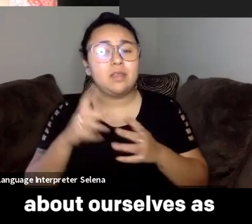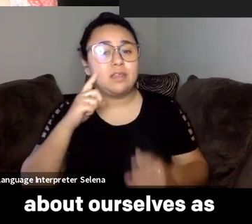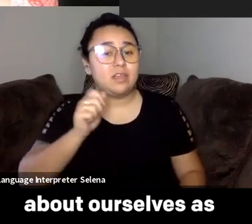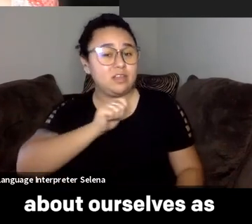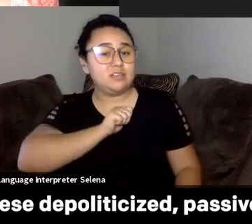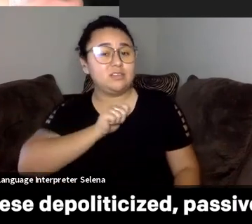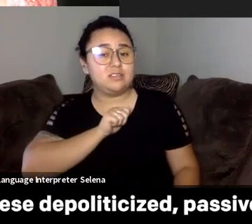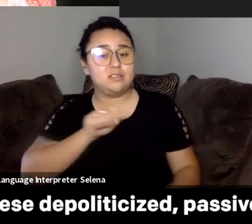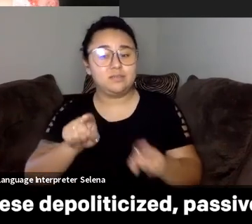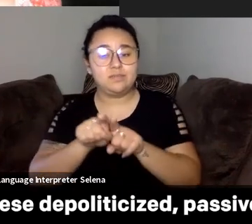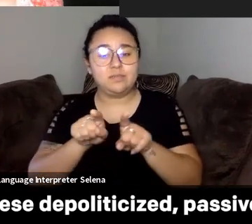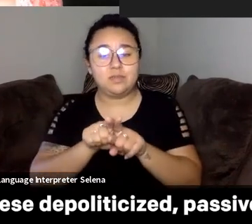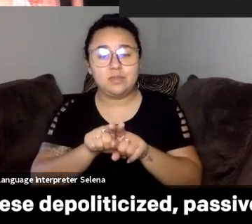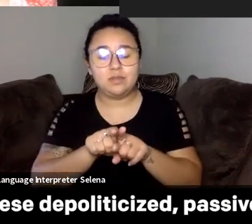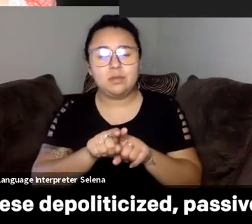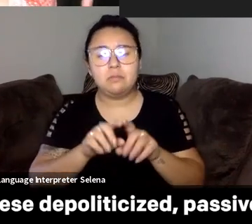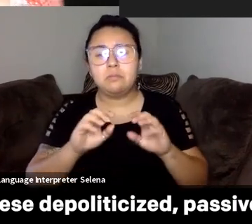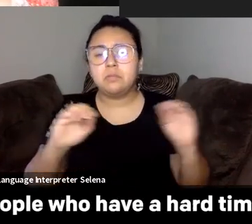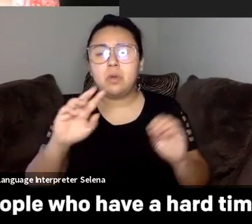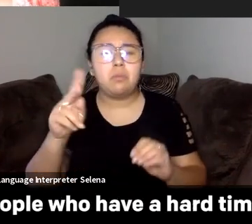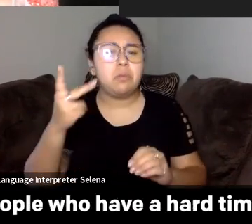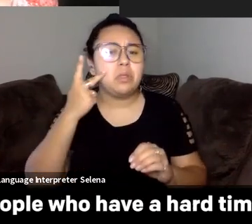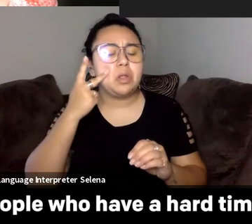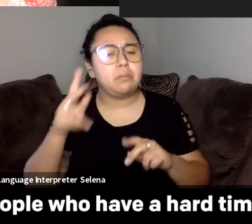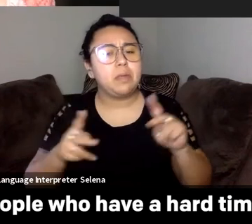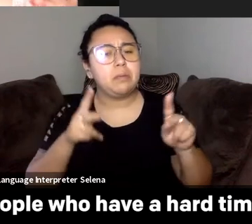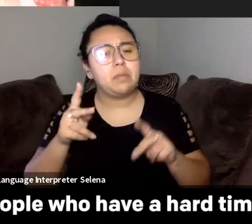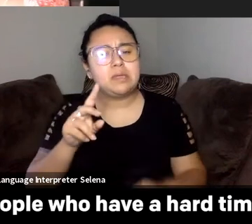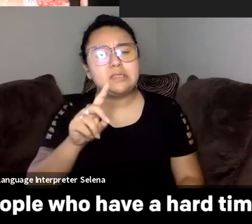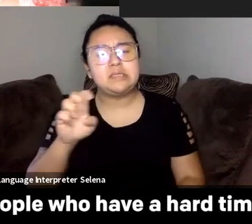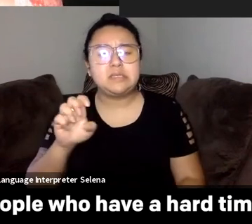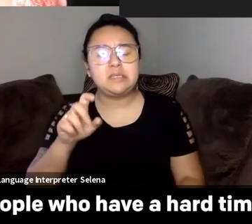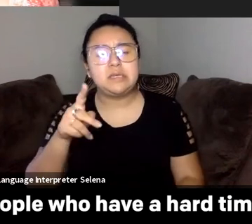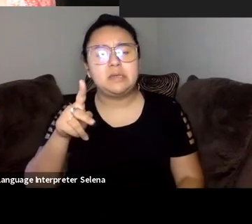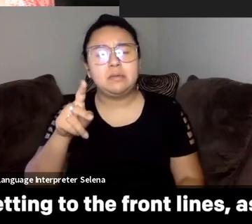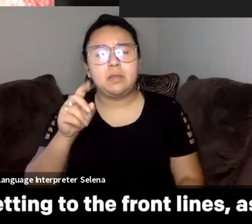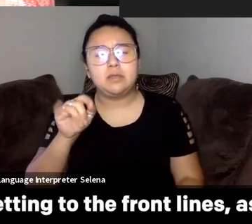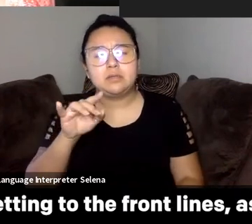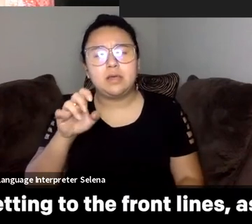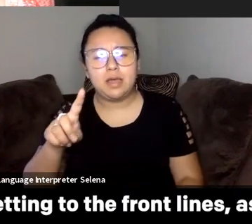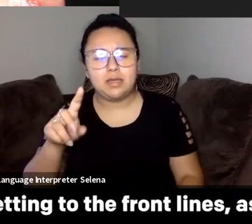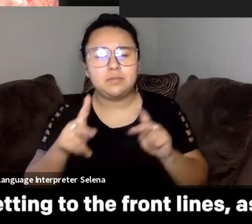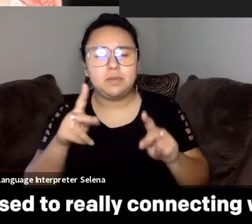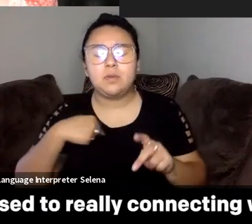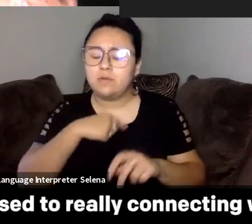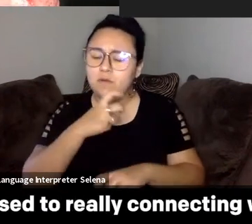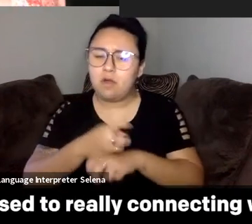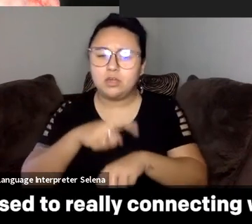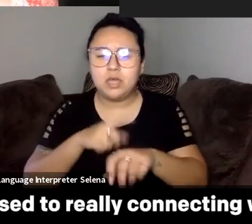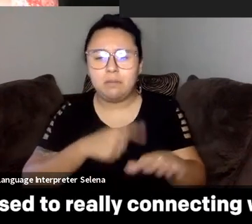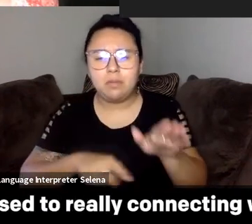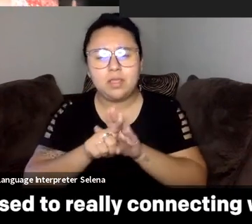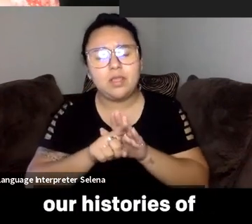as these depoliticized passive people who have a hard time getting to the front lines, as opposed to